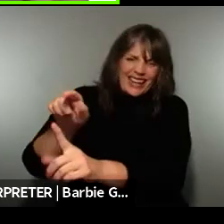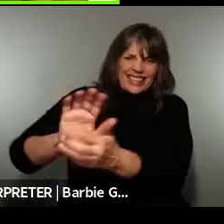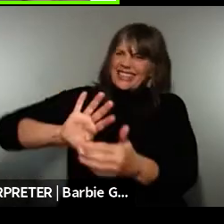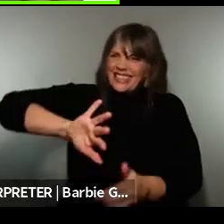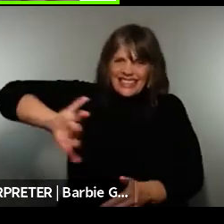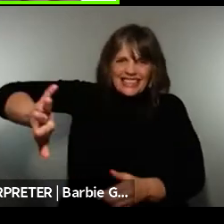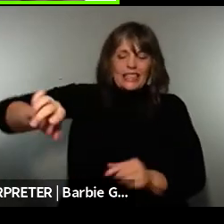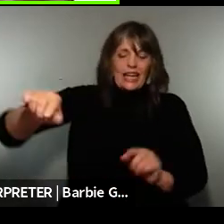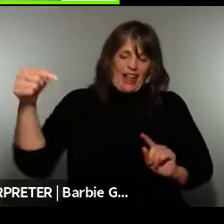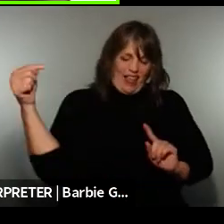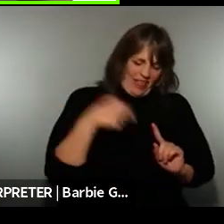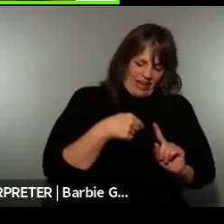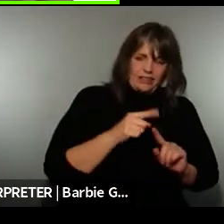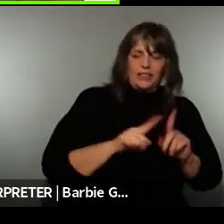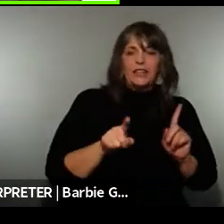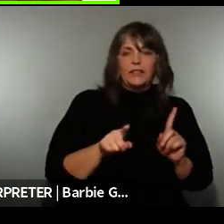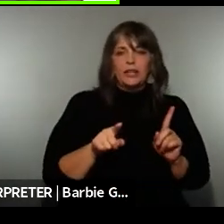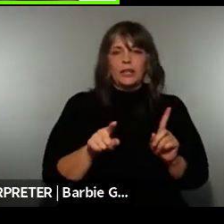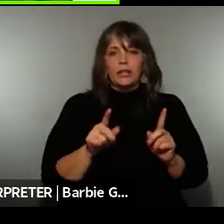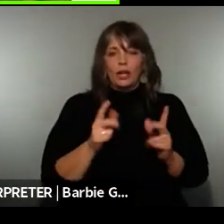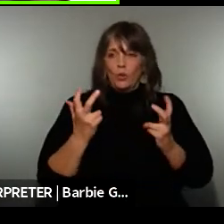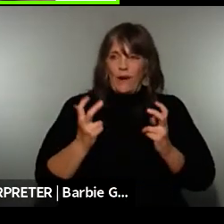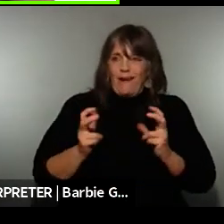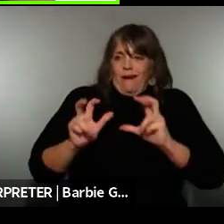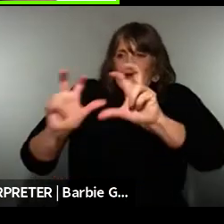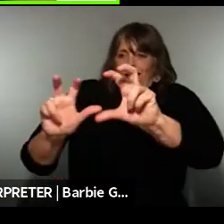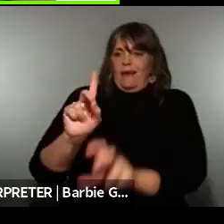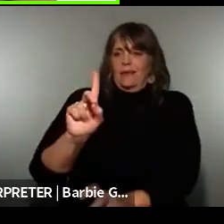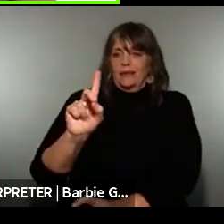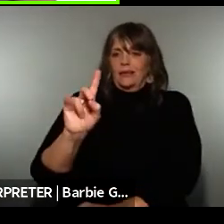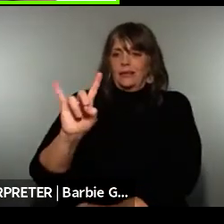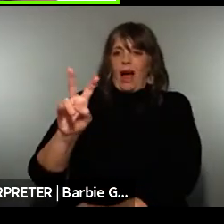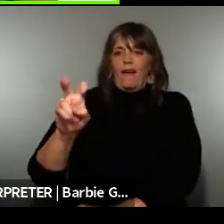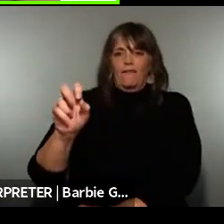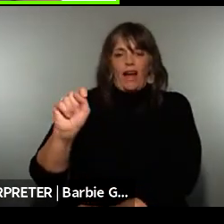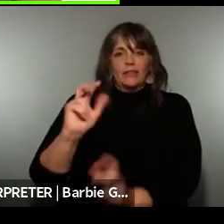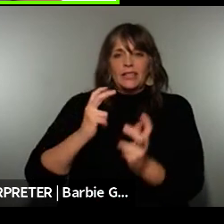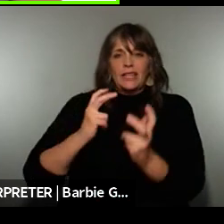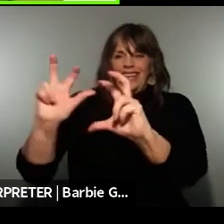of divesting from lots of things, right? Like divesting from